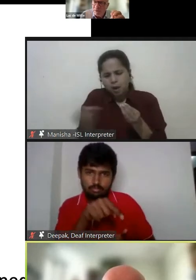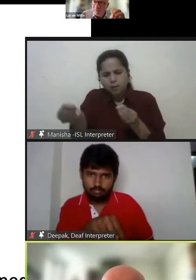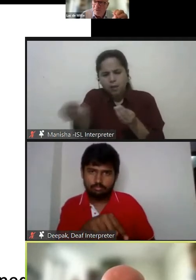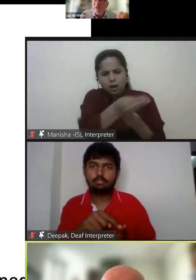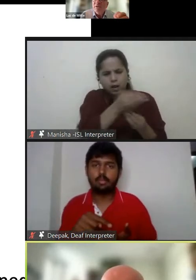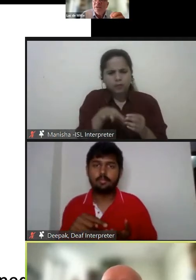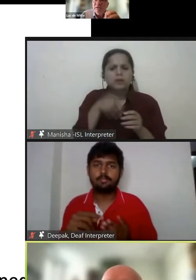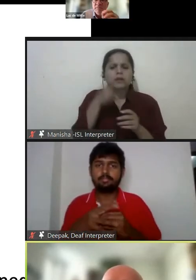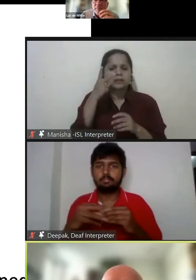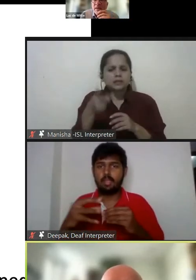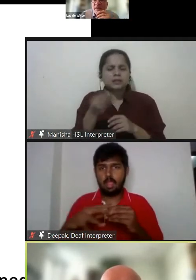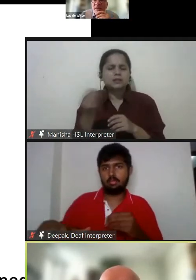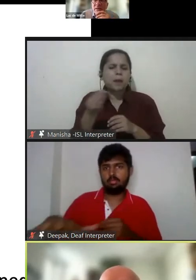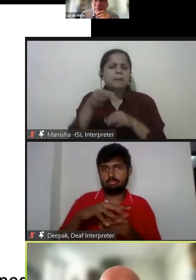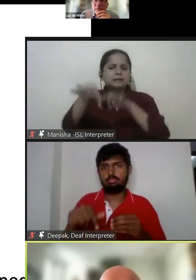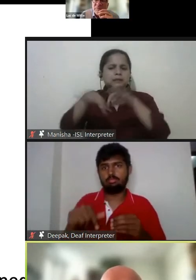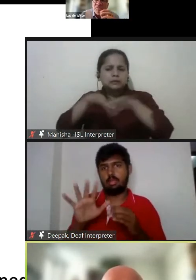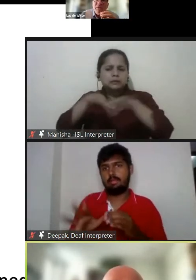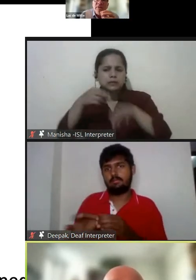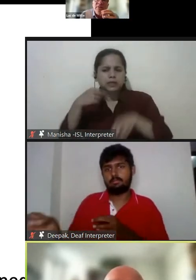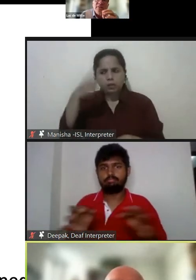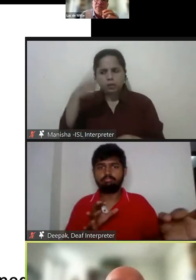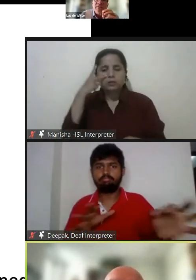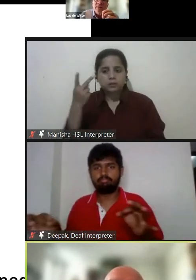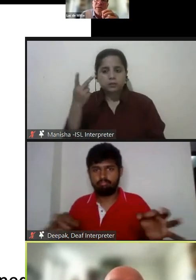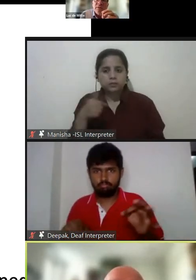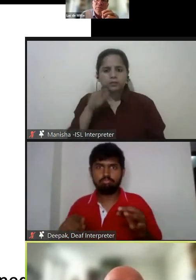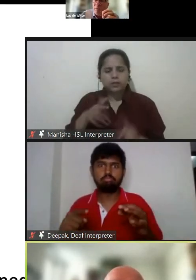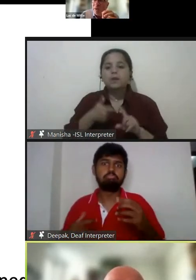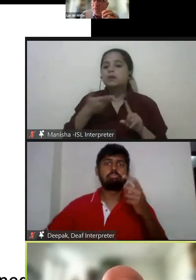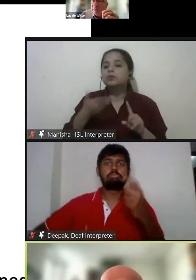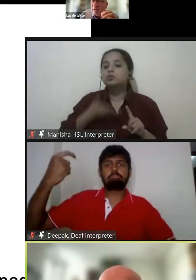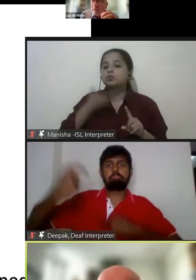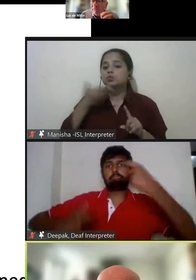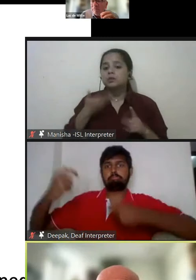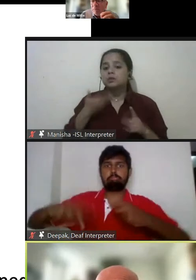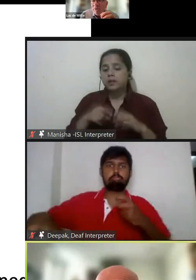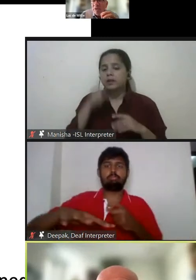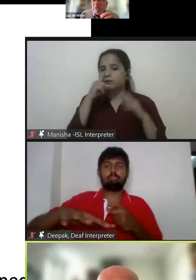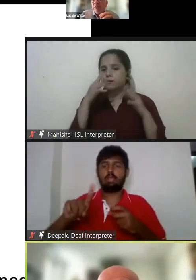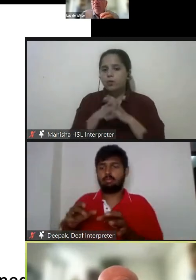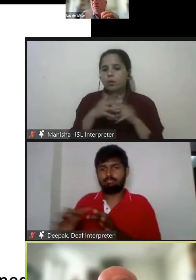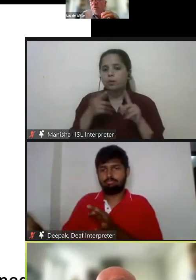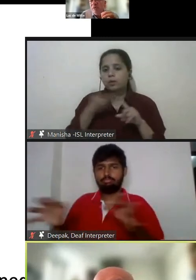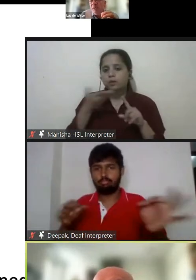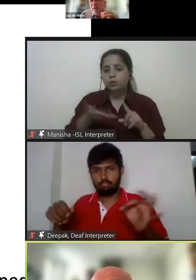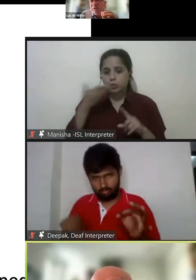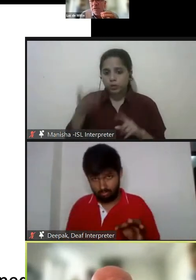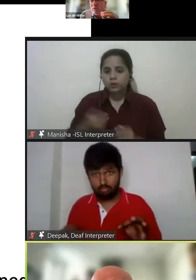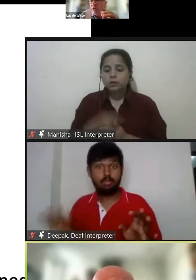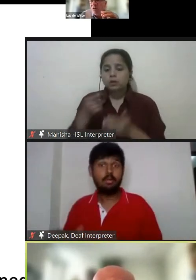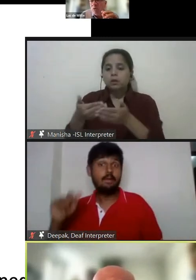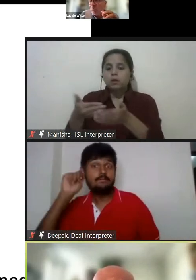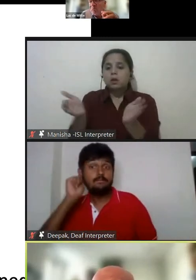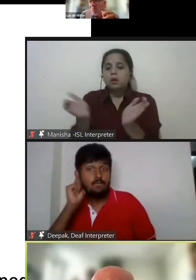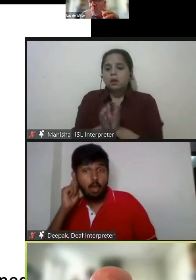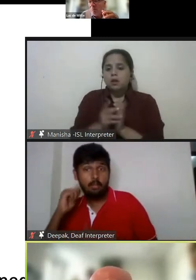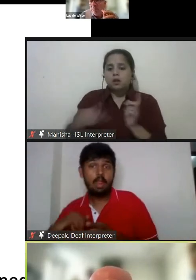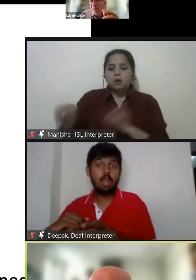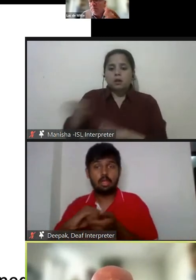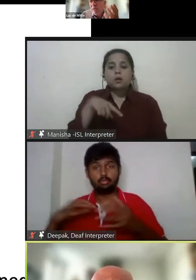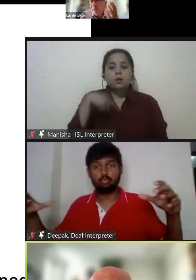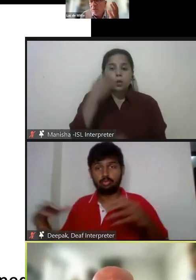urban slums in the city. We have trained women from these communities who had